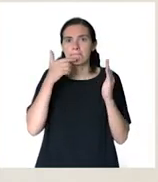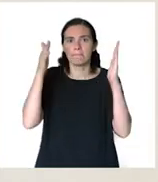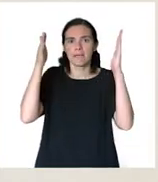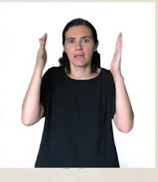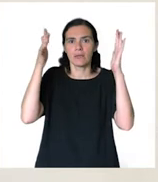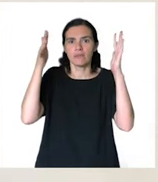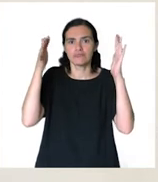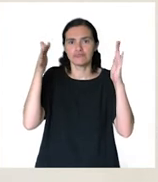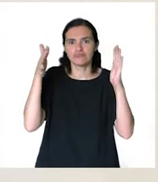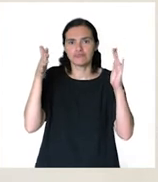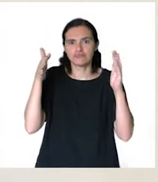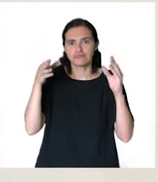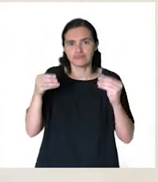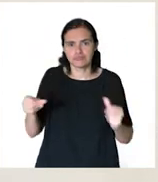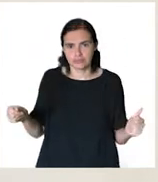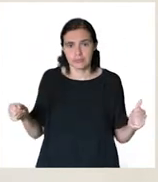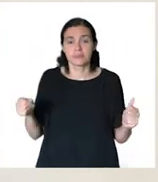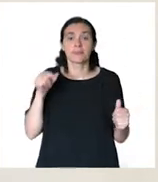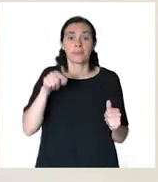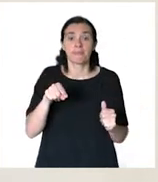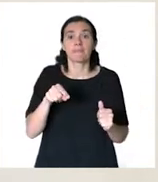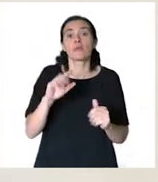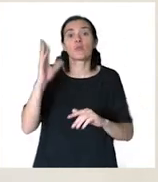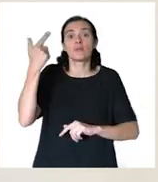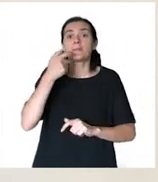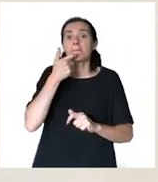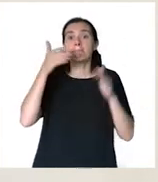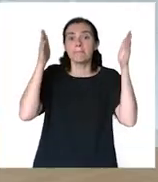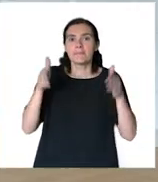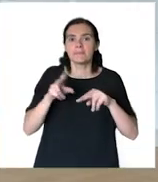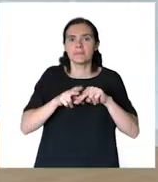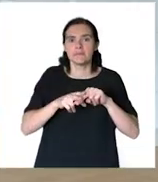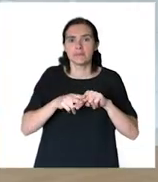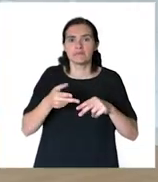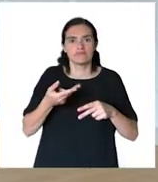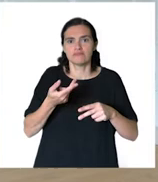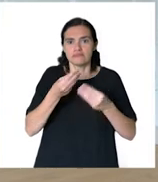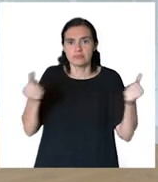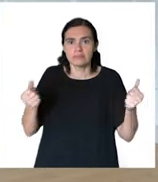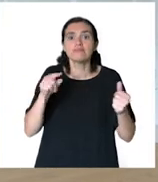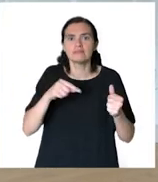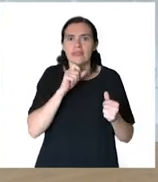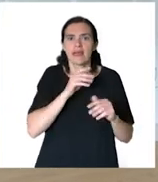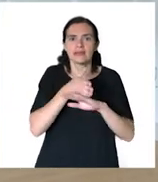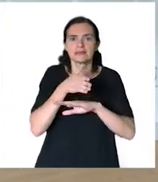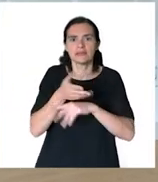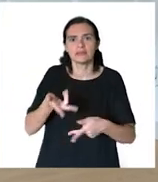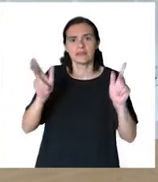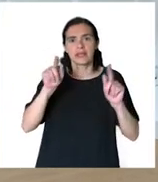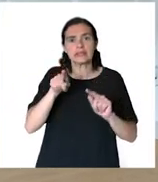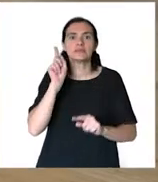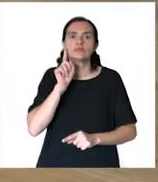to disappear. And when the wall of a prison disappears, you have access to freedom. And that, for me, is a very